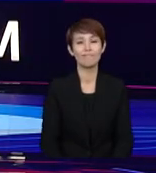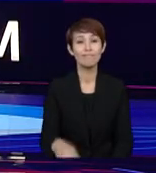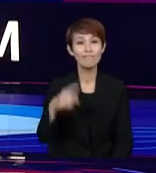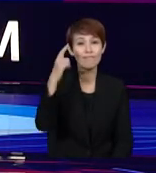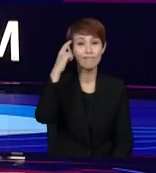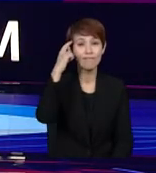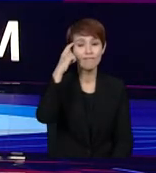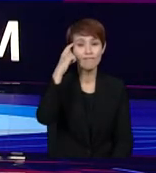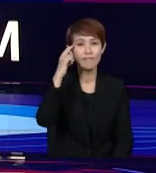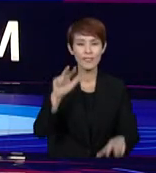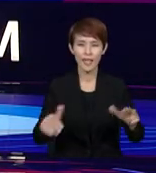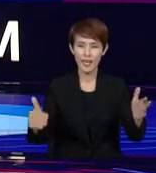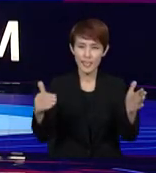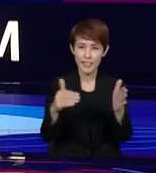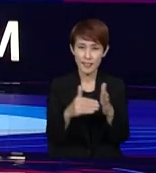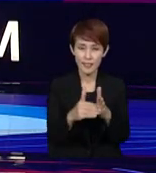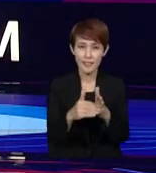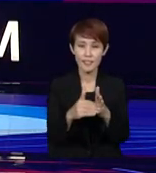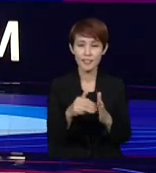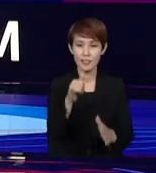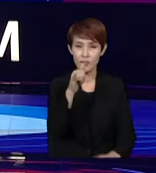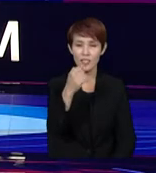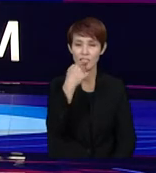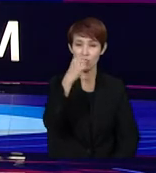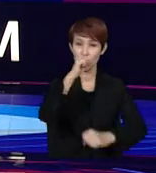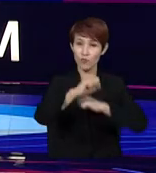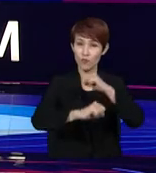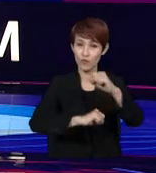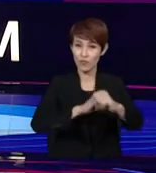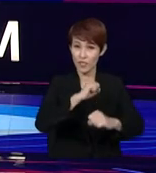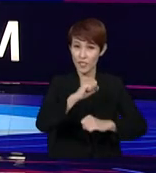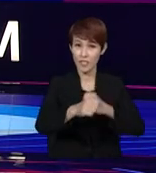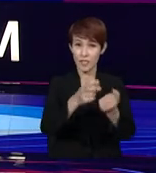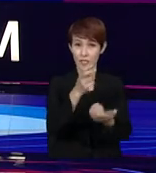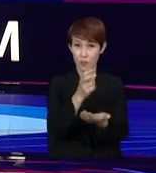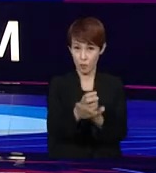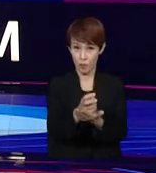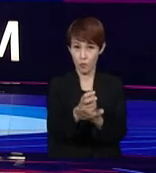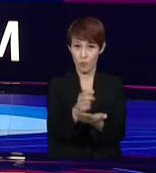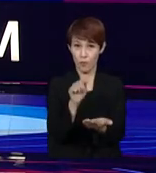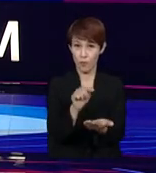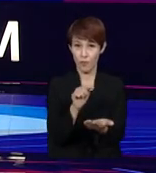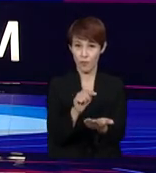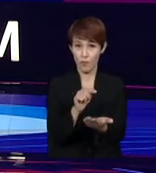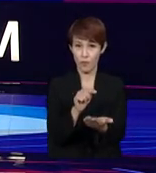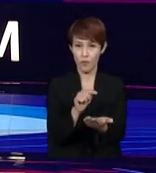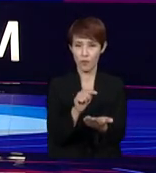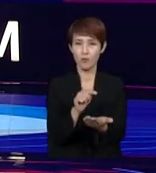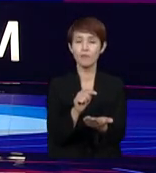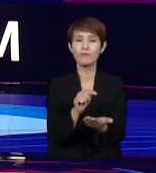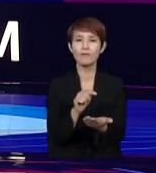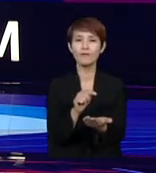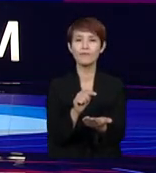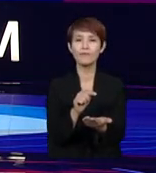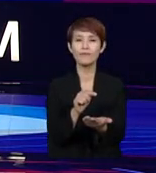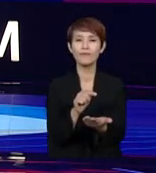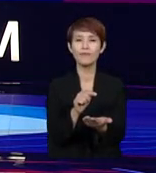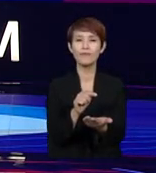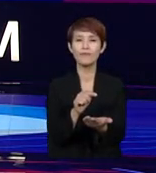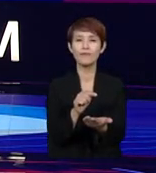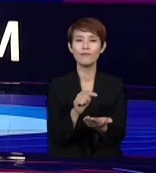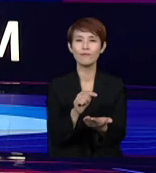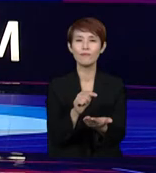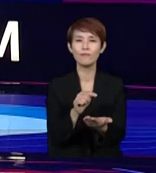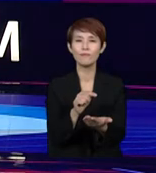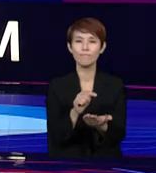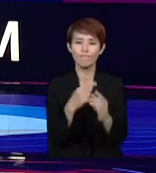actors are already very invested in basically trying to kill democracy off. And secondly, of course, and this is basically